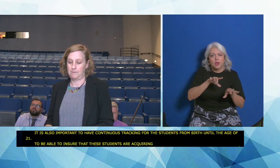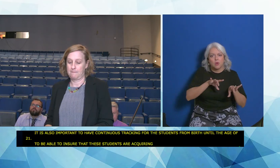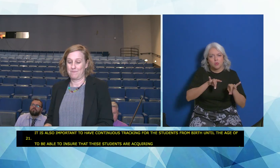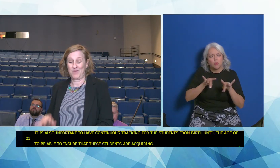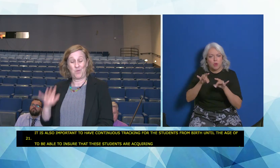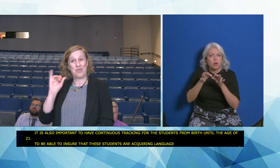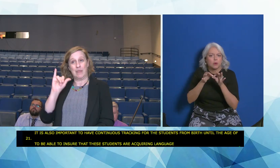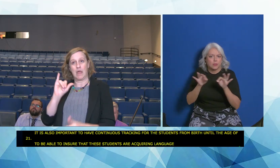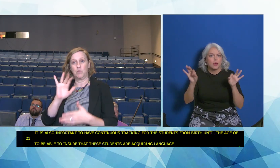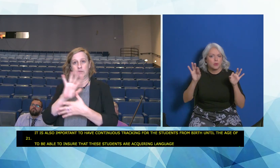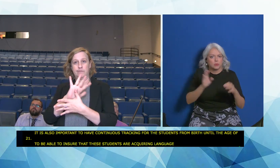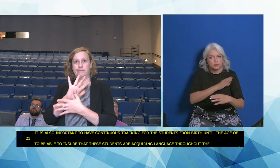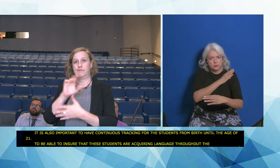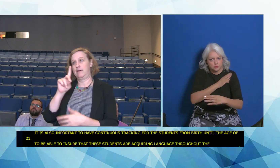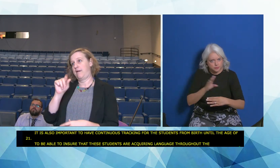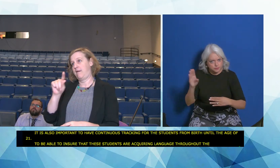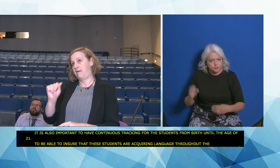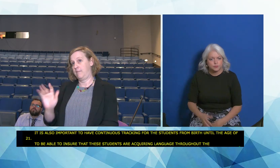spectrum.